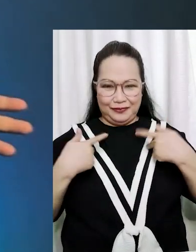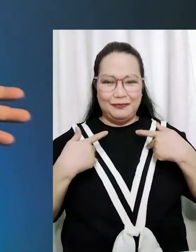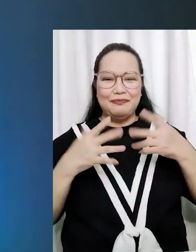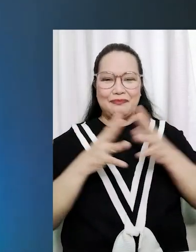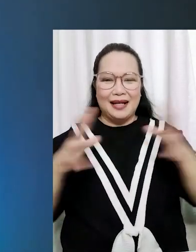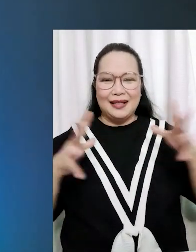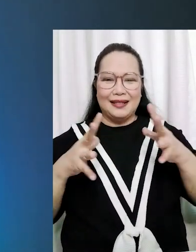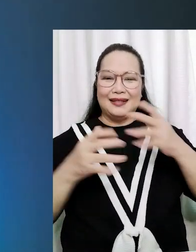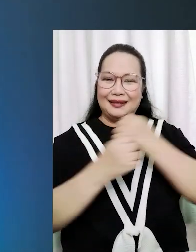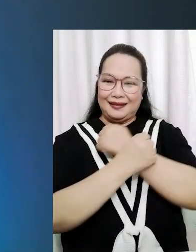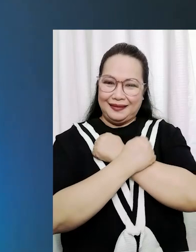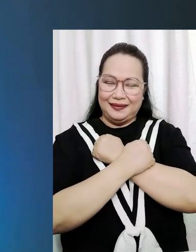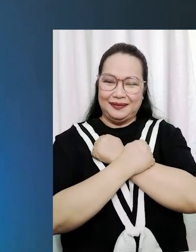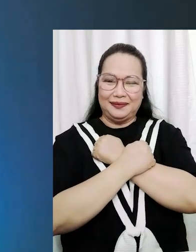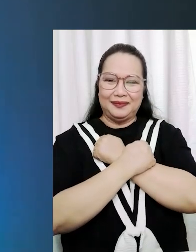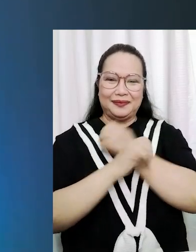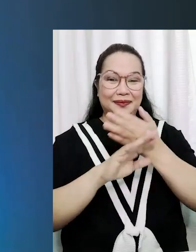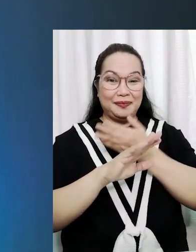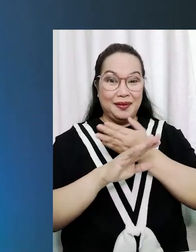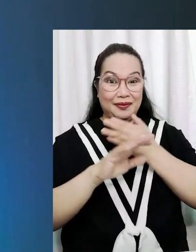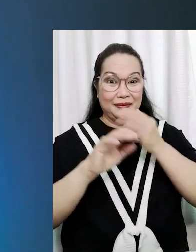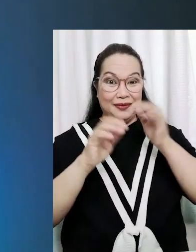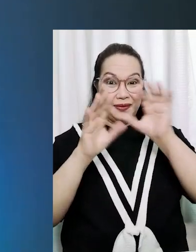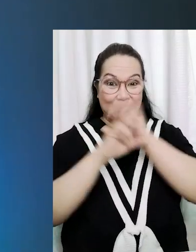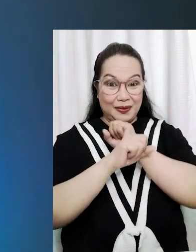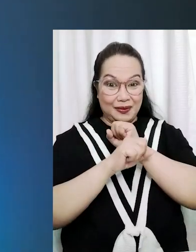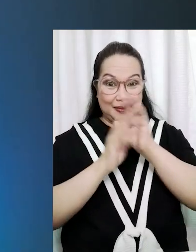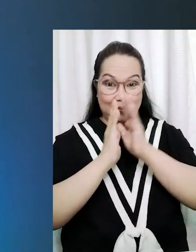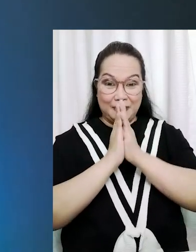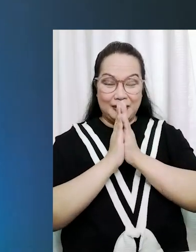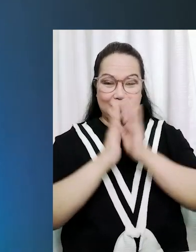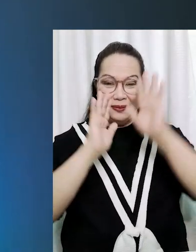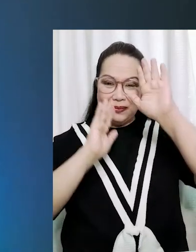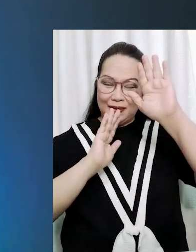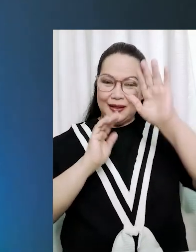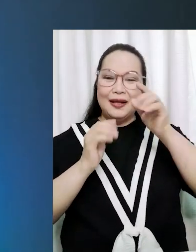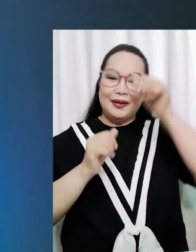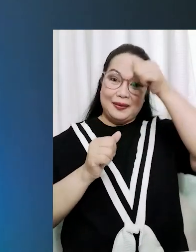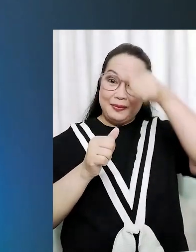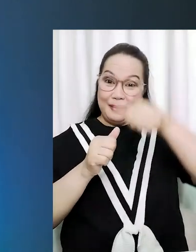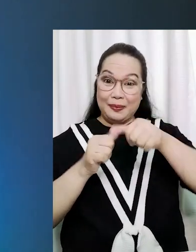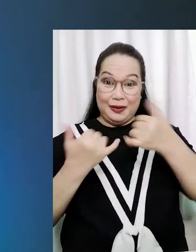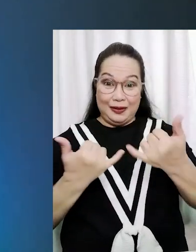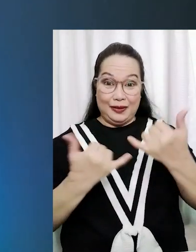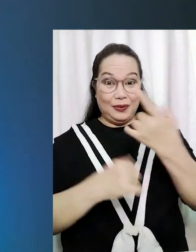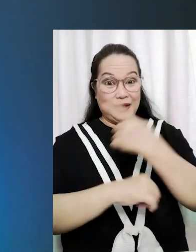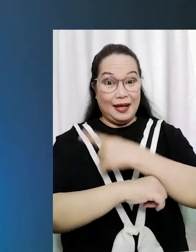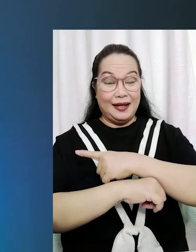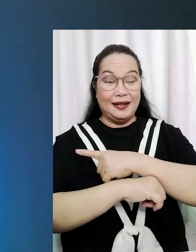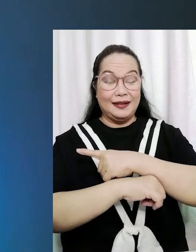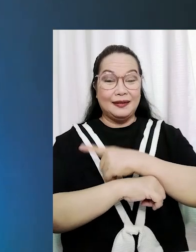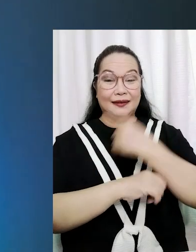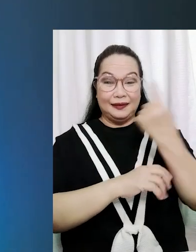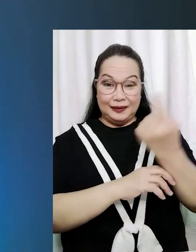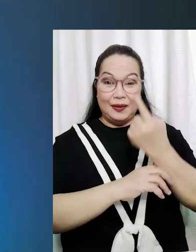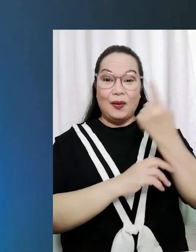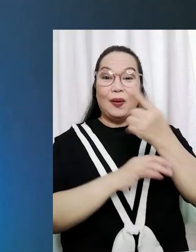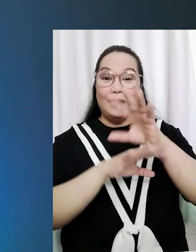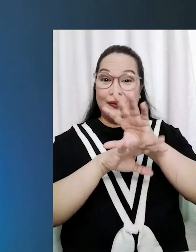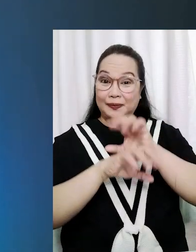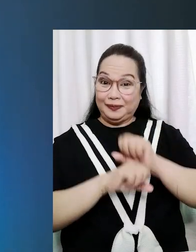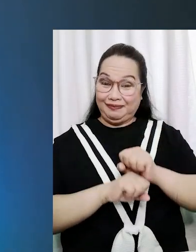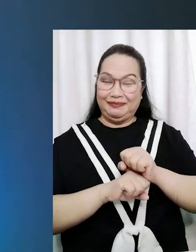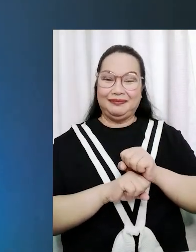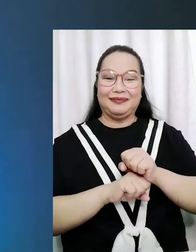love. Before we go to our closing prayer and benediction, let me just remind us that today, as it has always been,